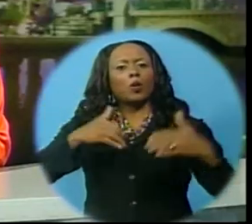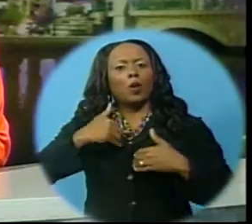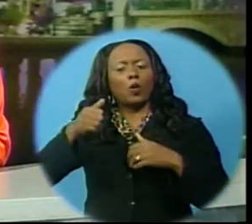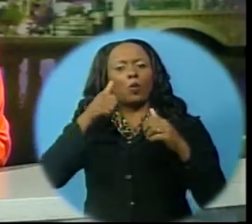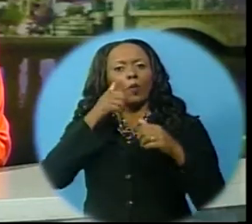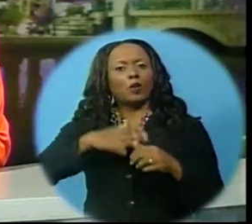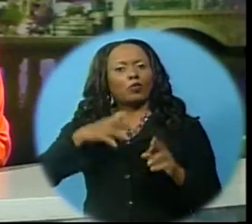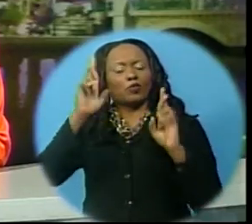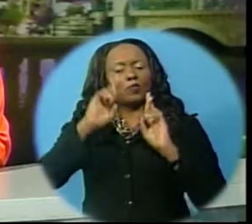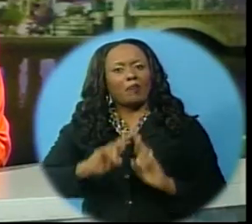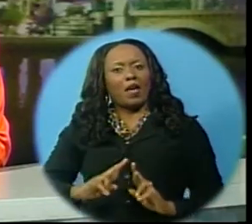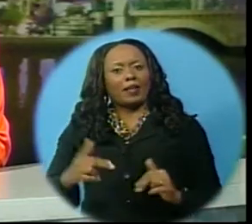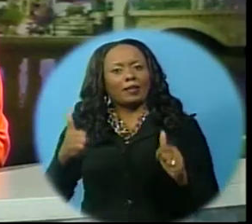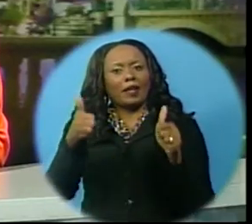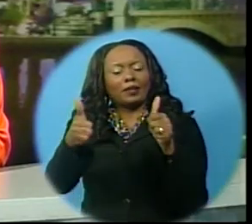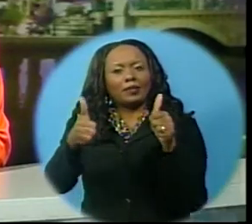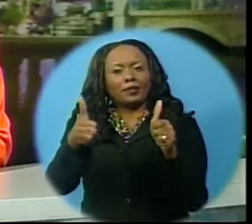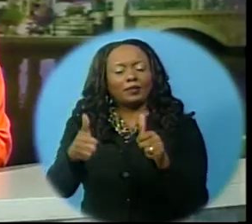to respect themselves.